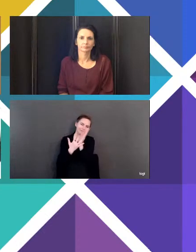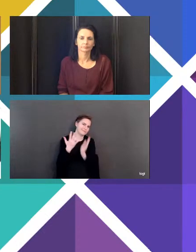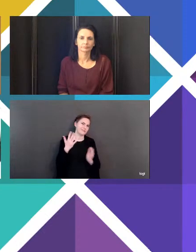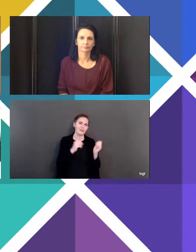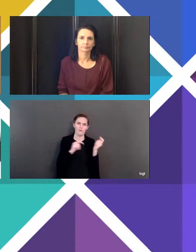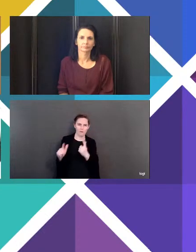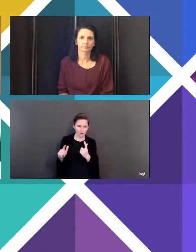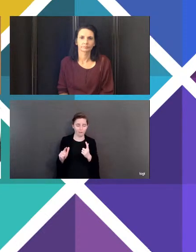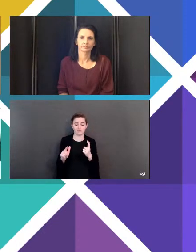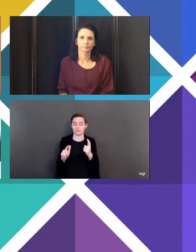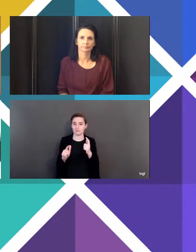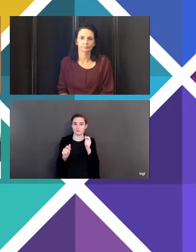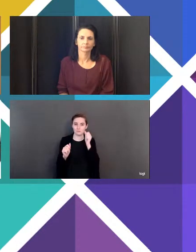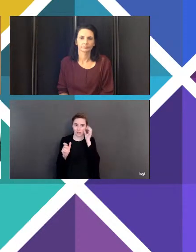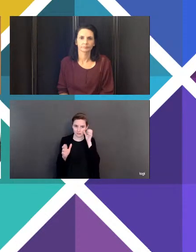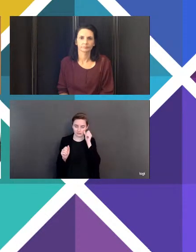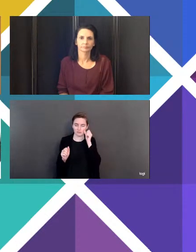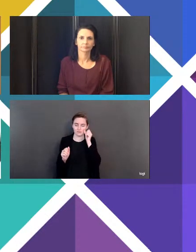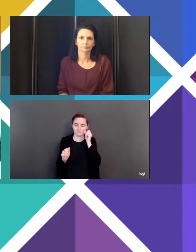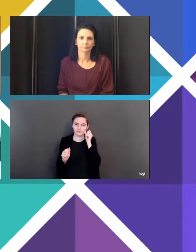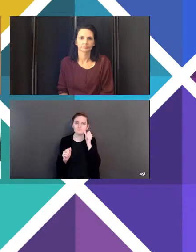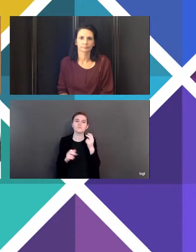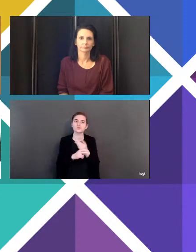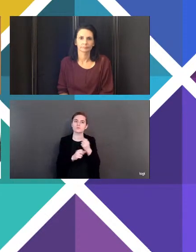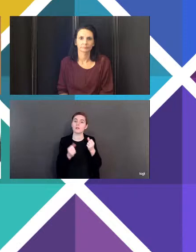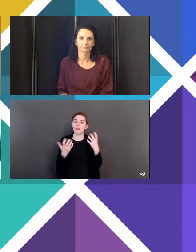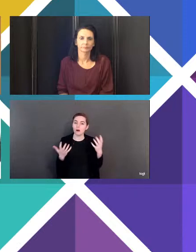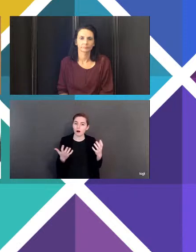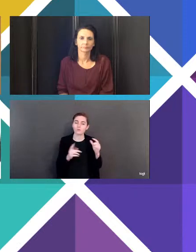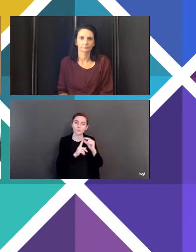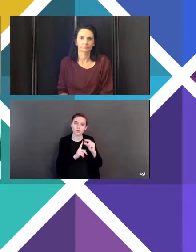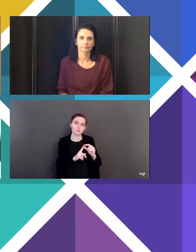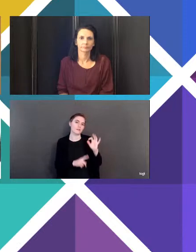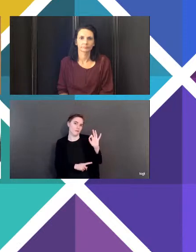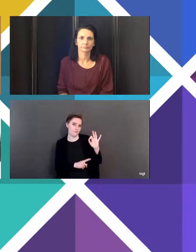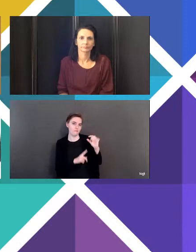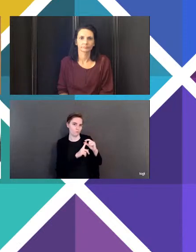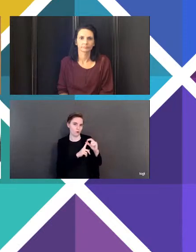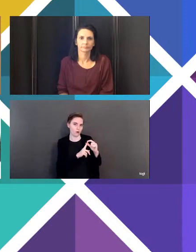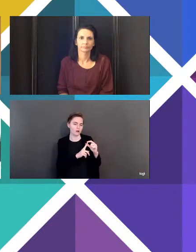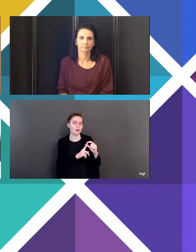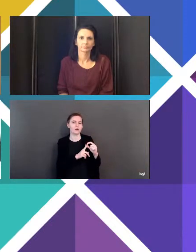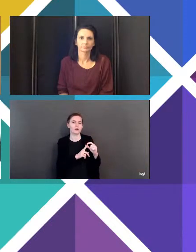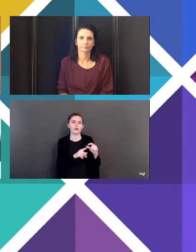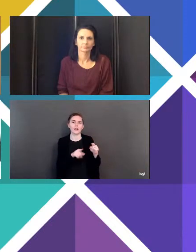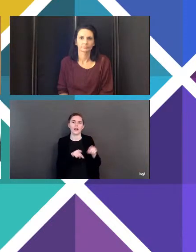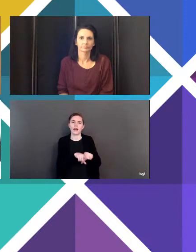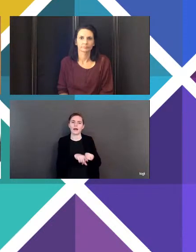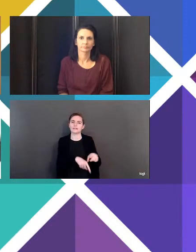uses a lot of words like the F word as an empowering,